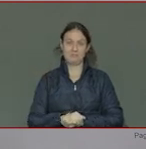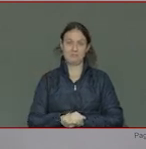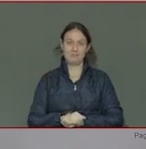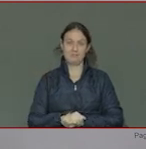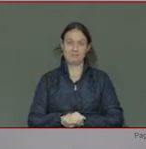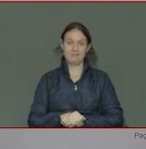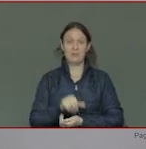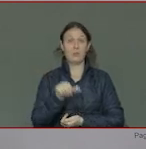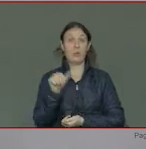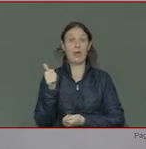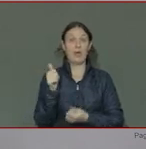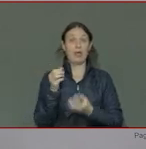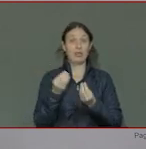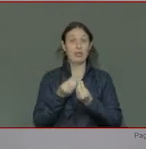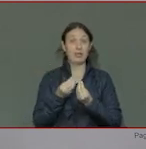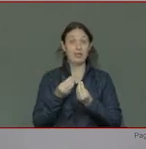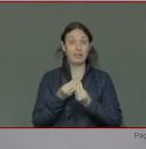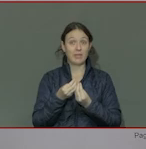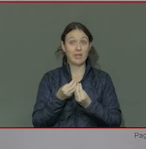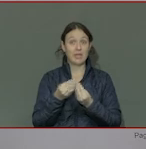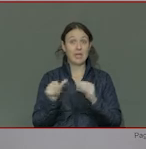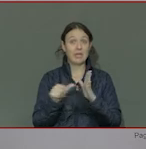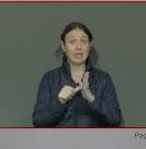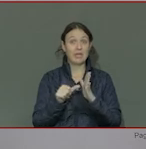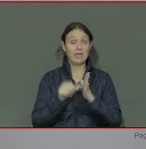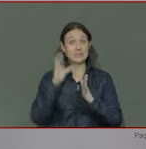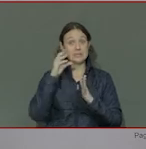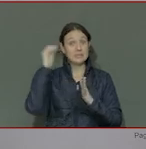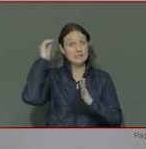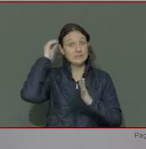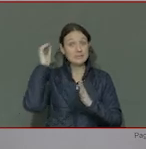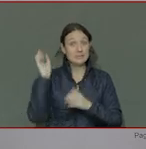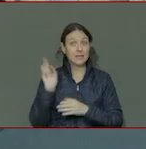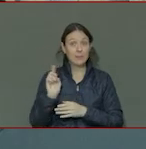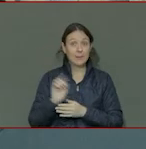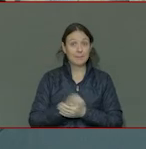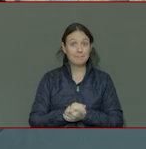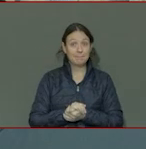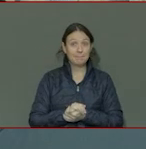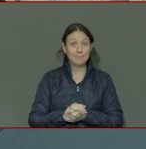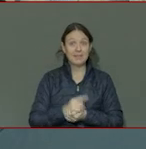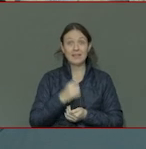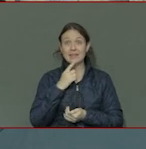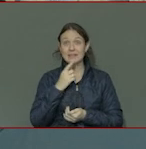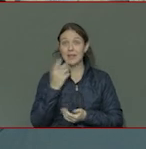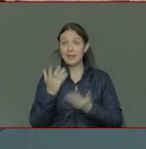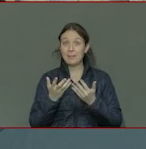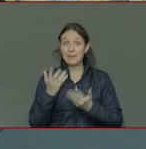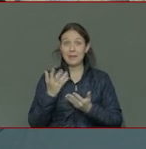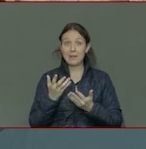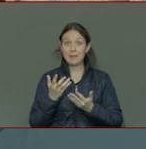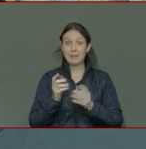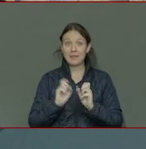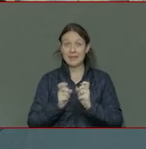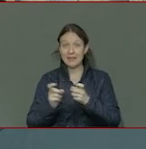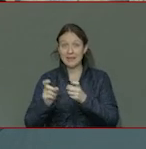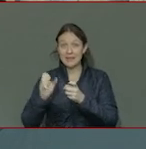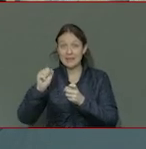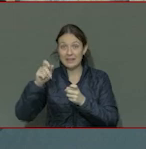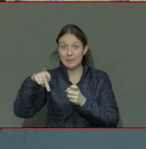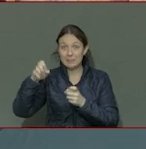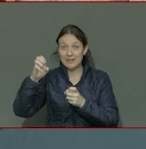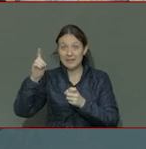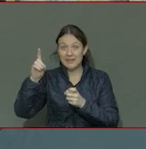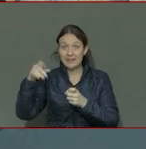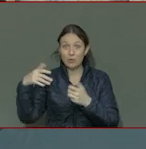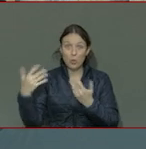Other thing that you must read that is very important, if they say constant speed or constant